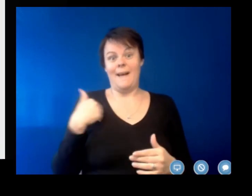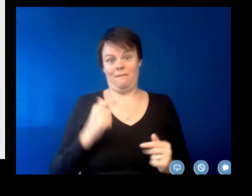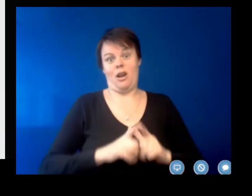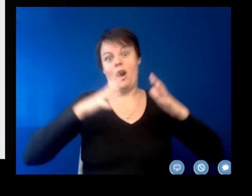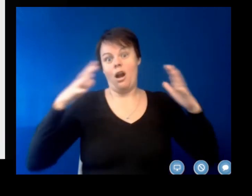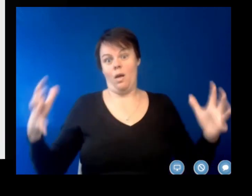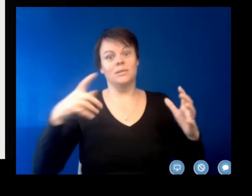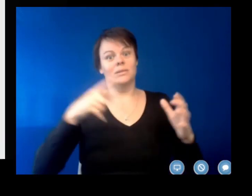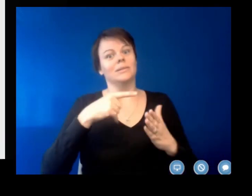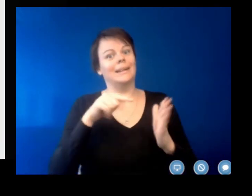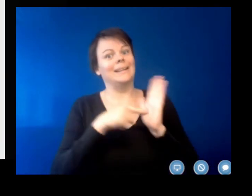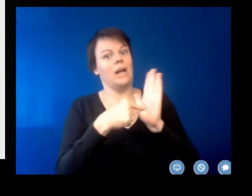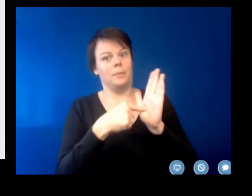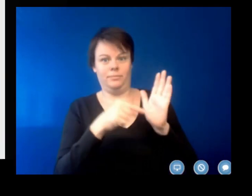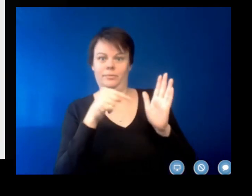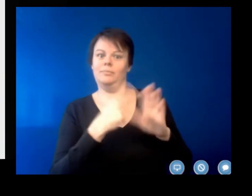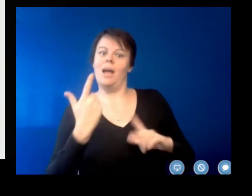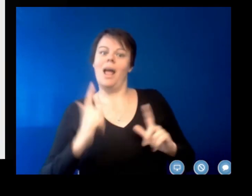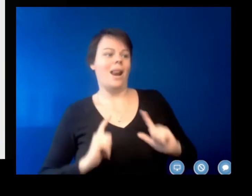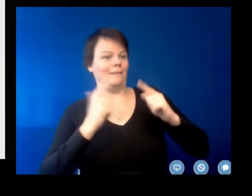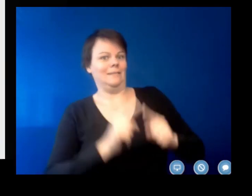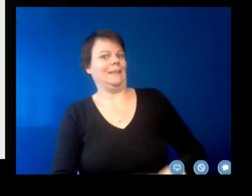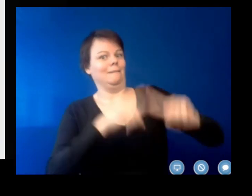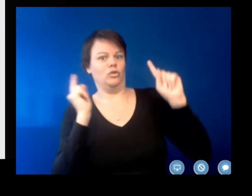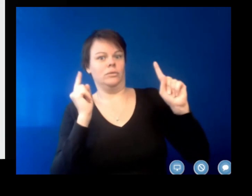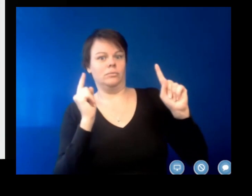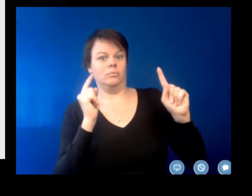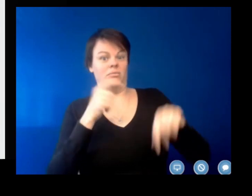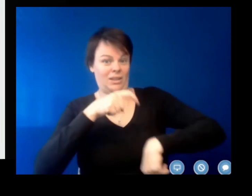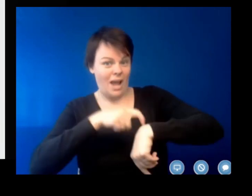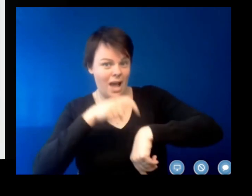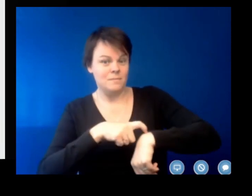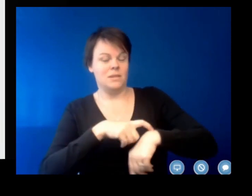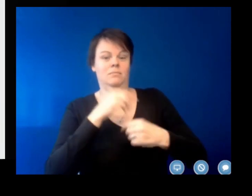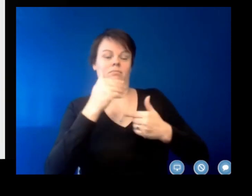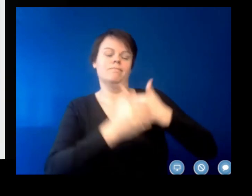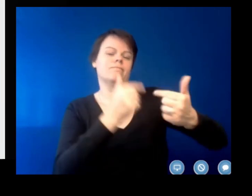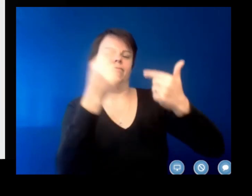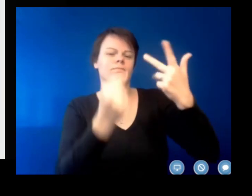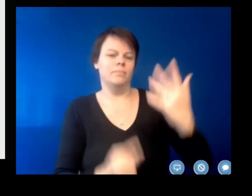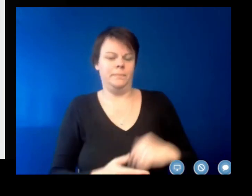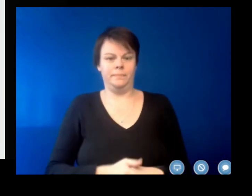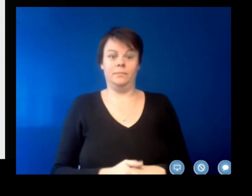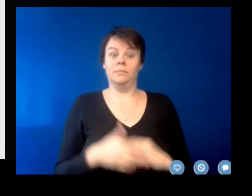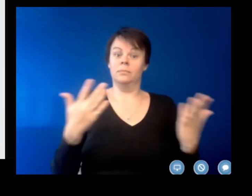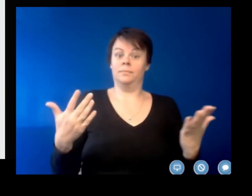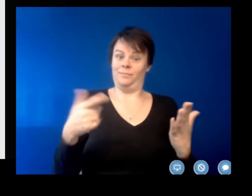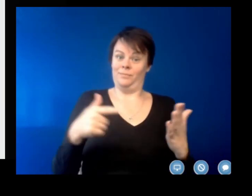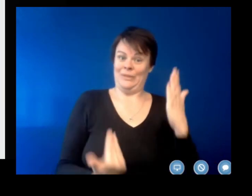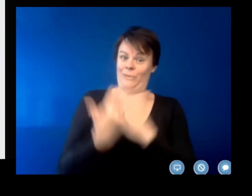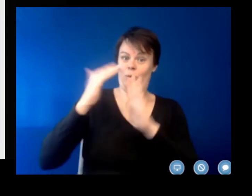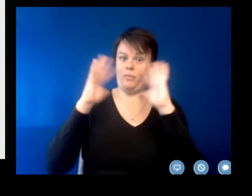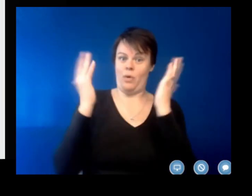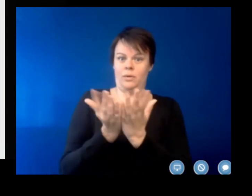But in Germany, for example, the clothes, there were the prices and you pay directly. But it's not like this.